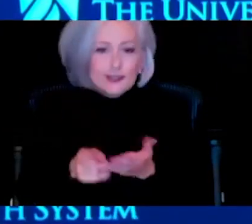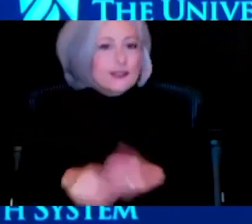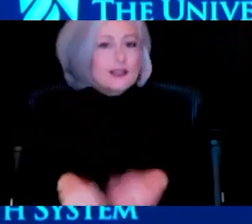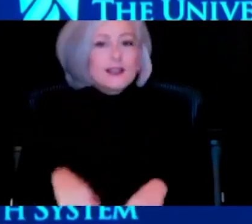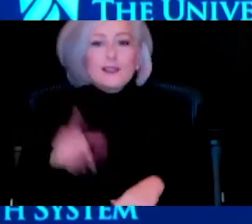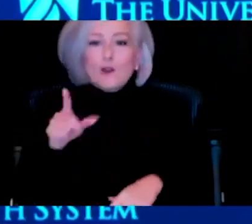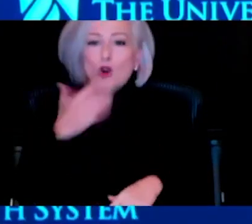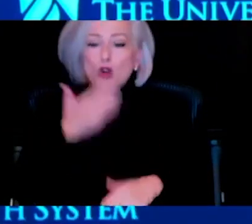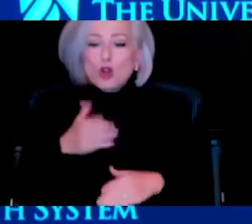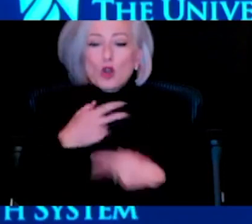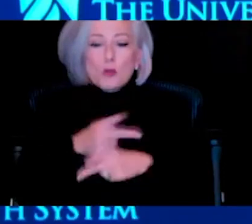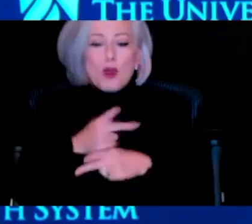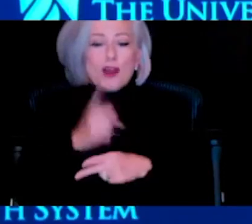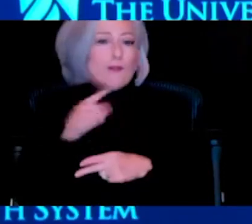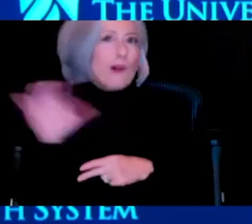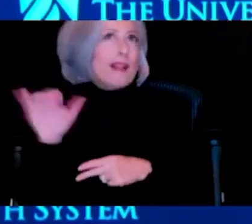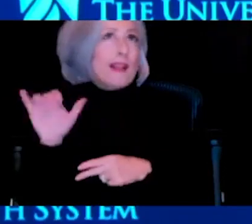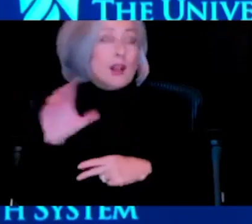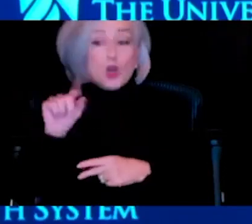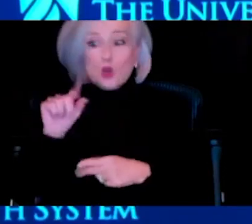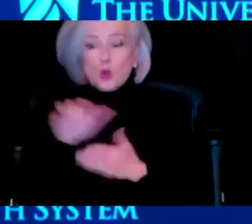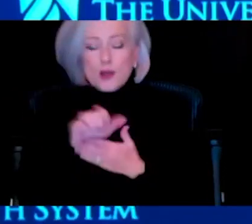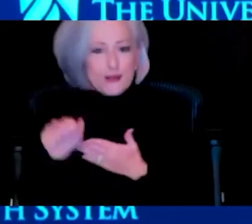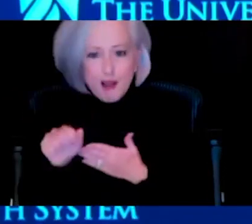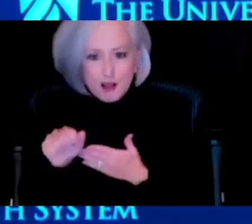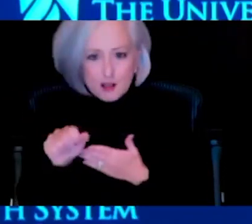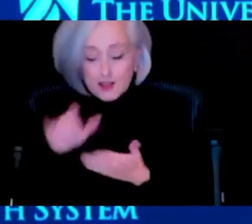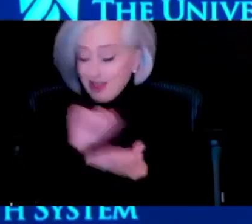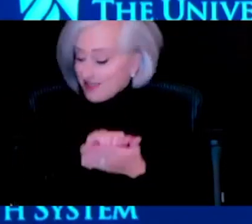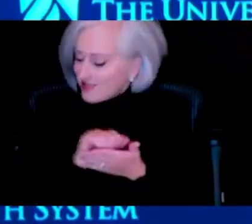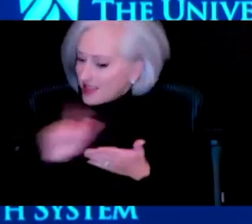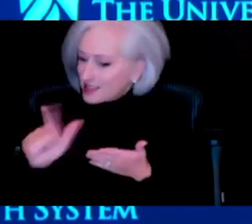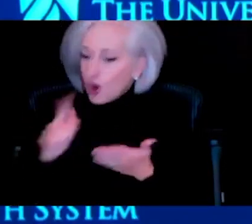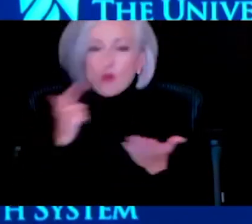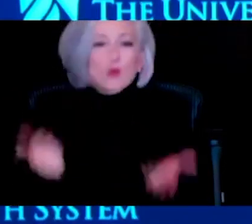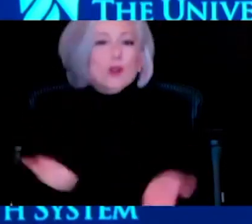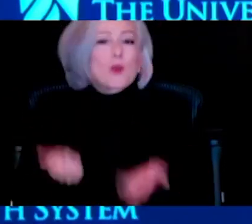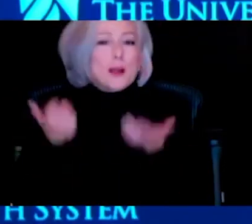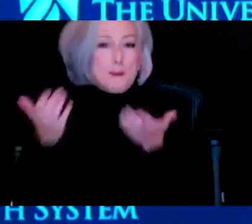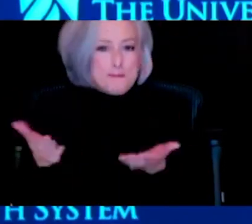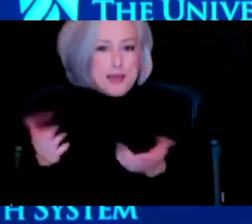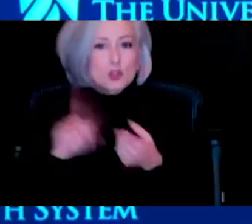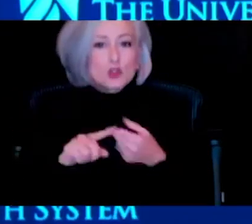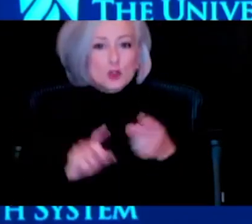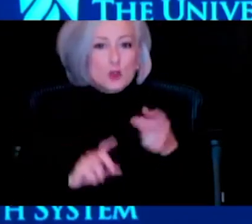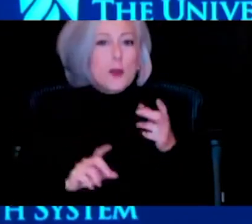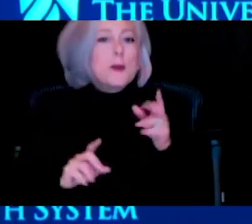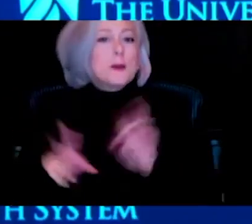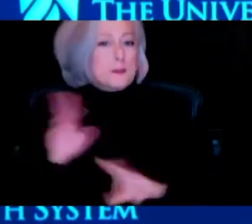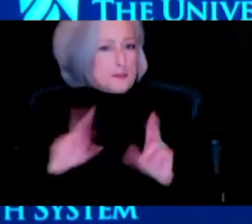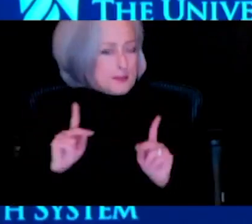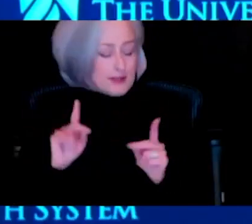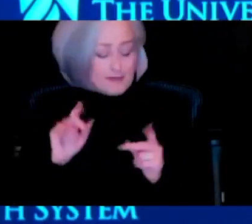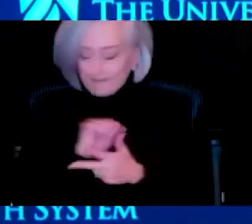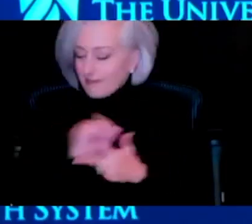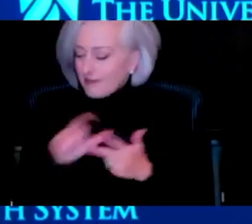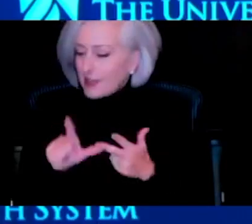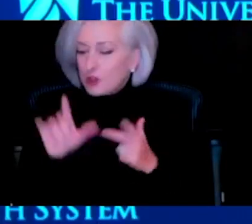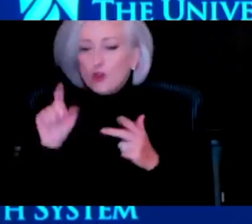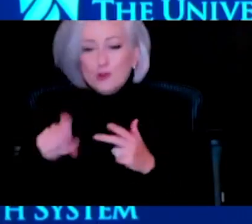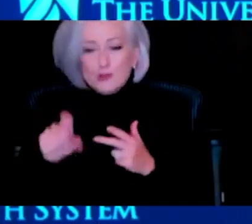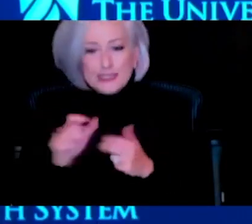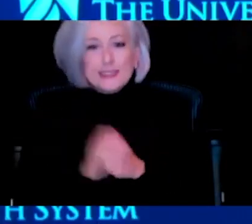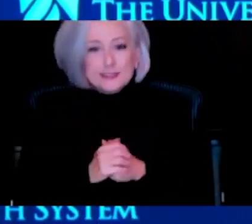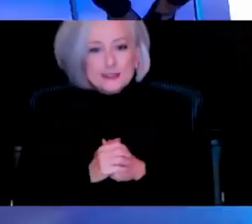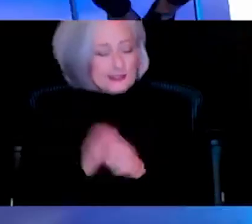$20. And that's really all we recommend. That's all I recommend to patients. That's all you really need to do. And, you know, just keep